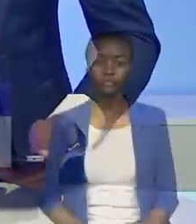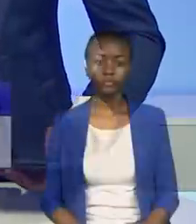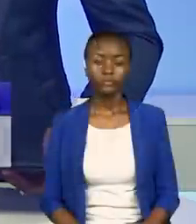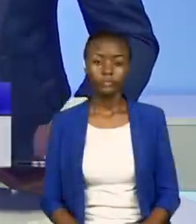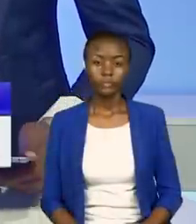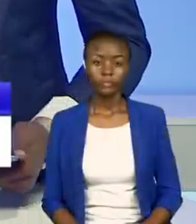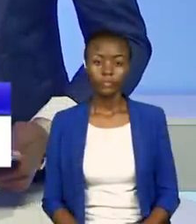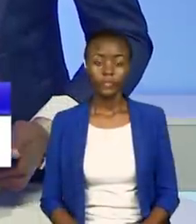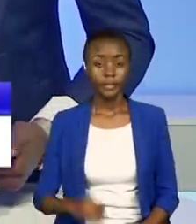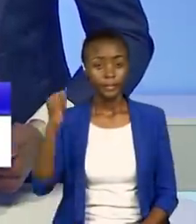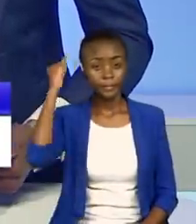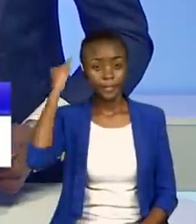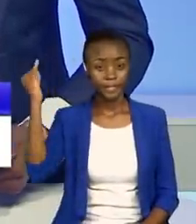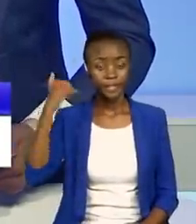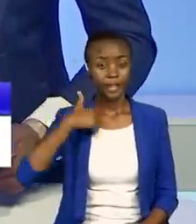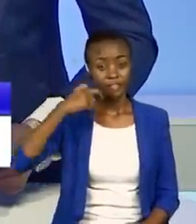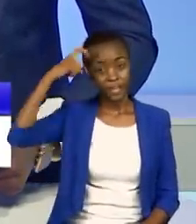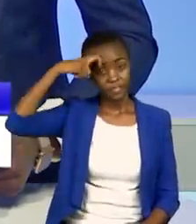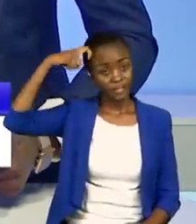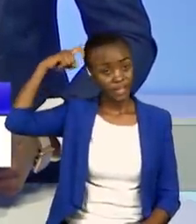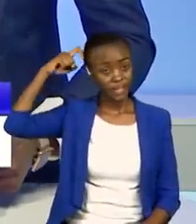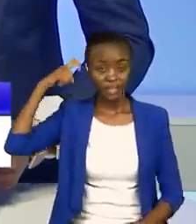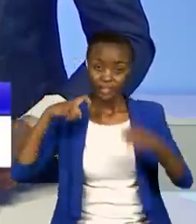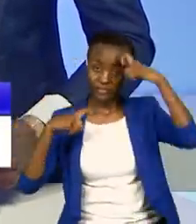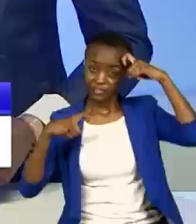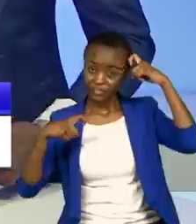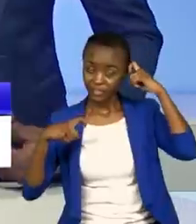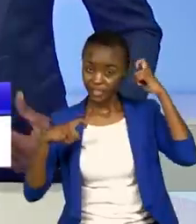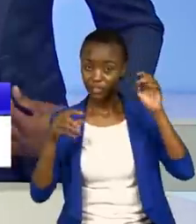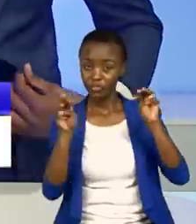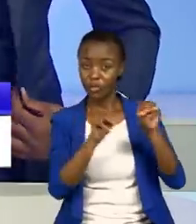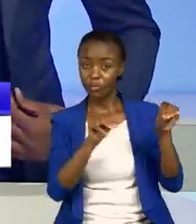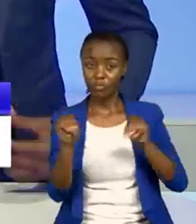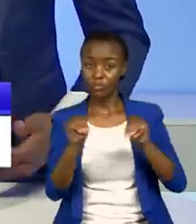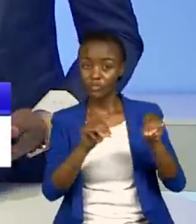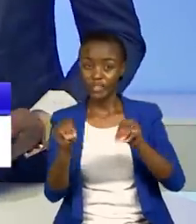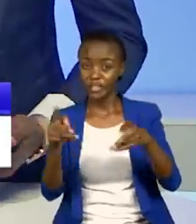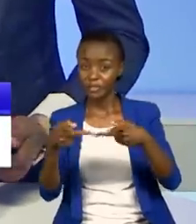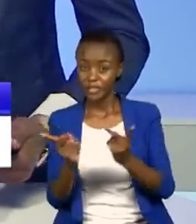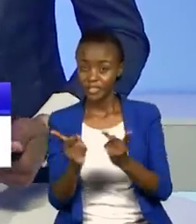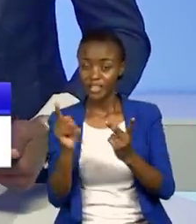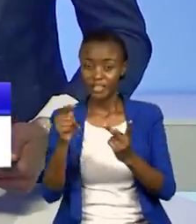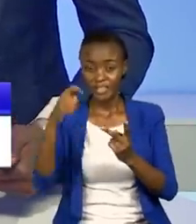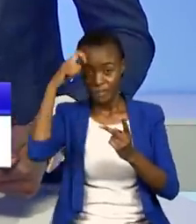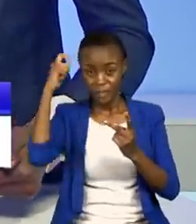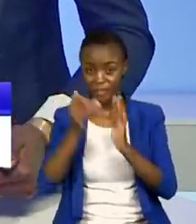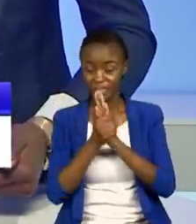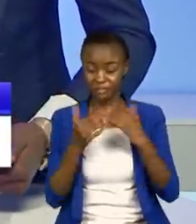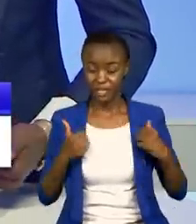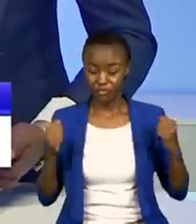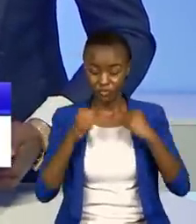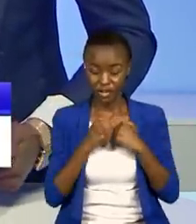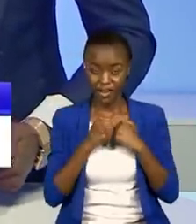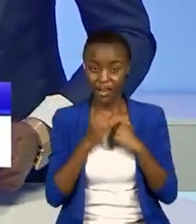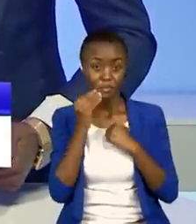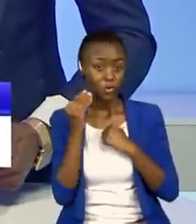Now, ever imagine getting your haircut in a remote barber shop by a barber in a suit and at your home? On a